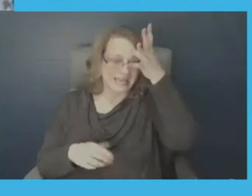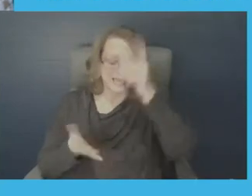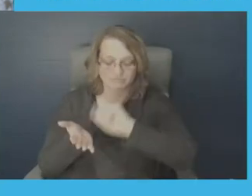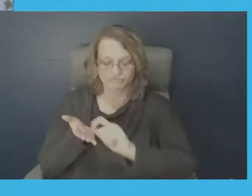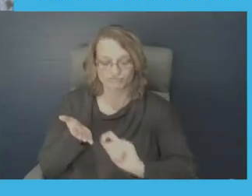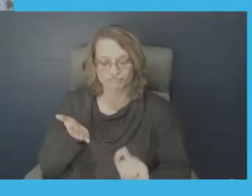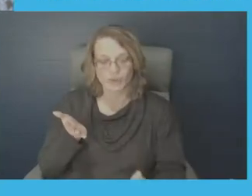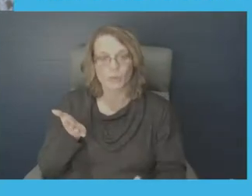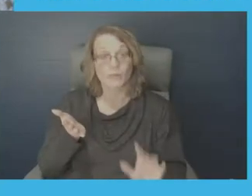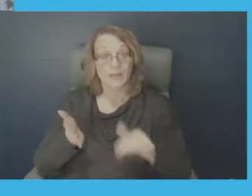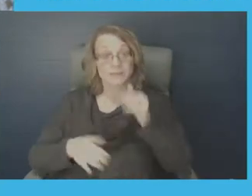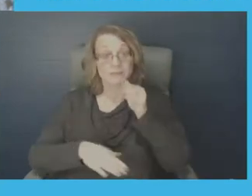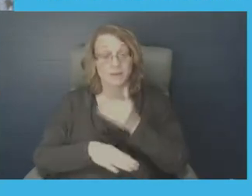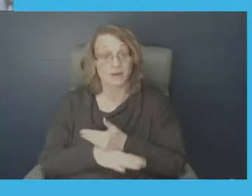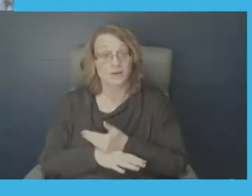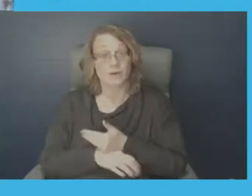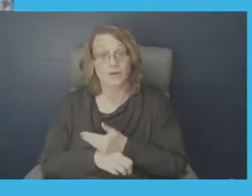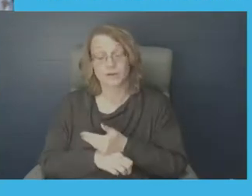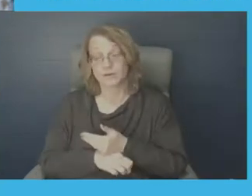Love, Dad.